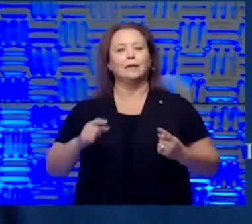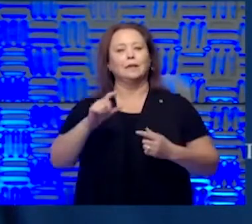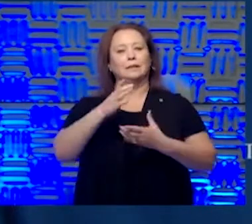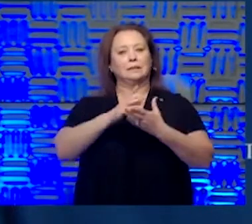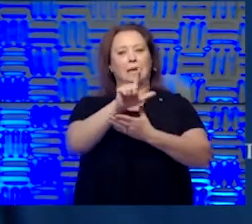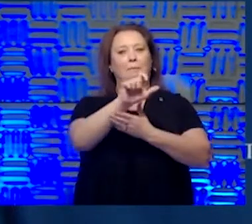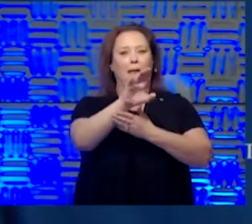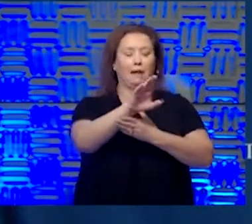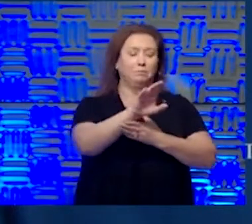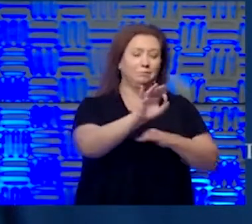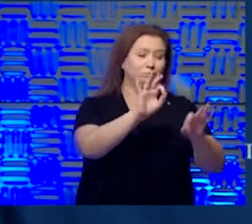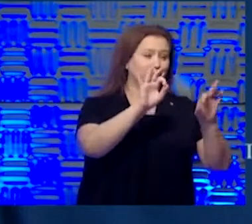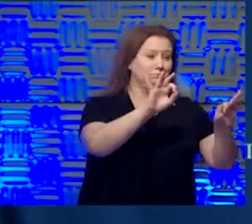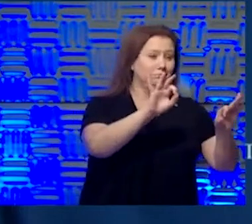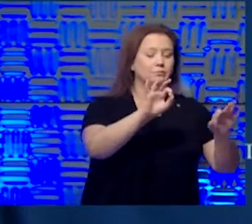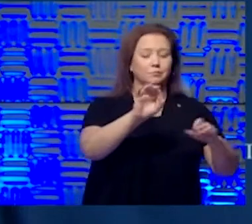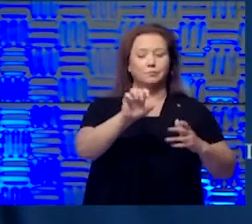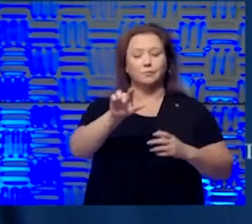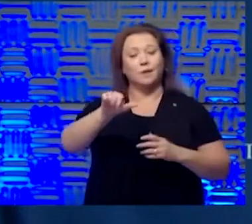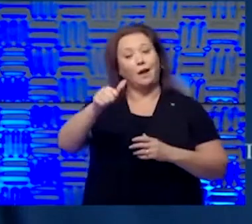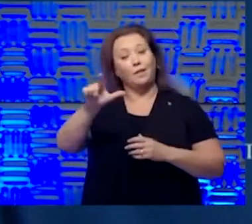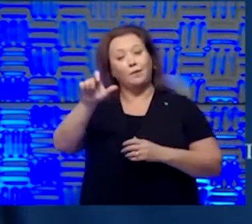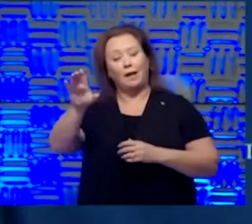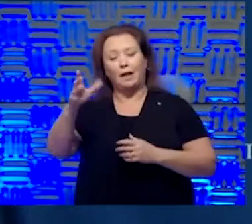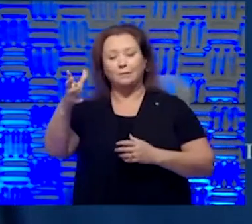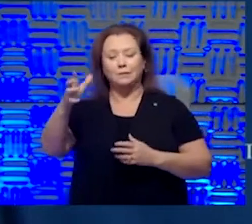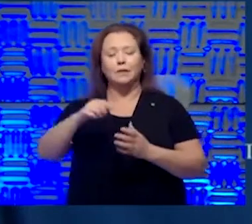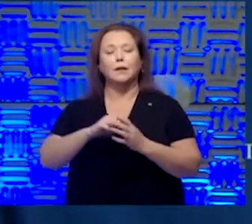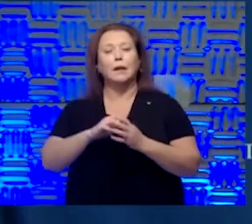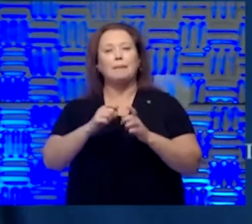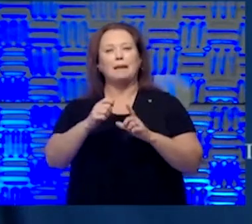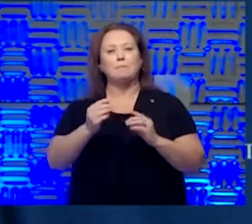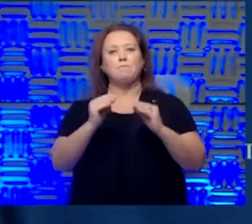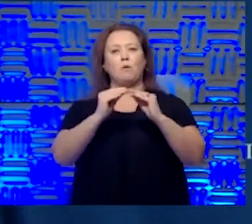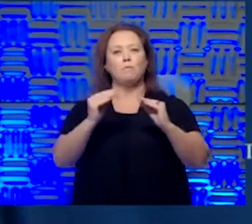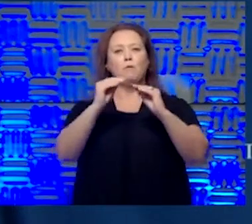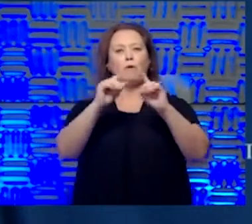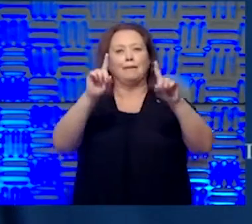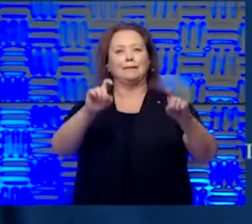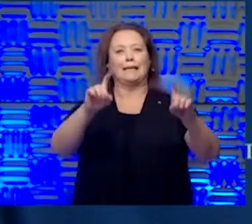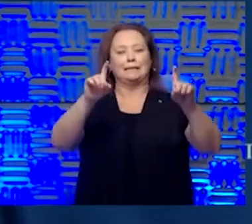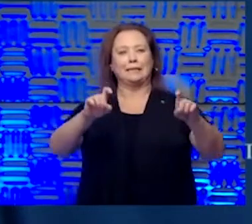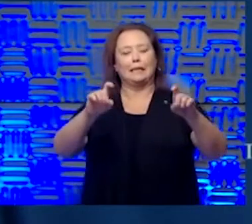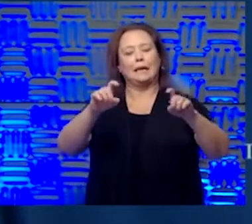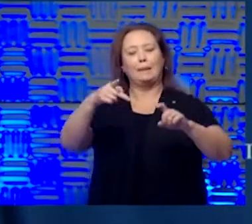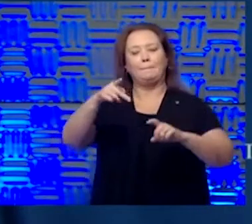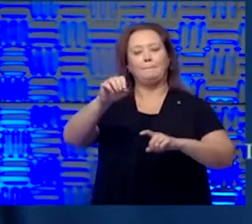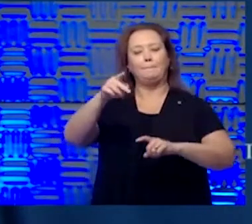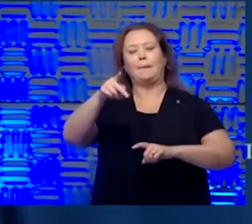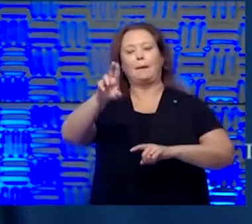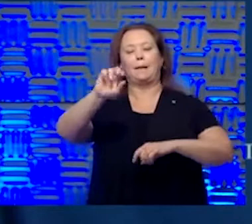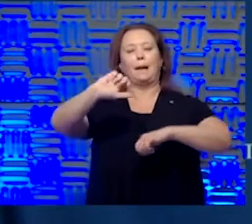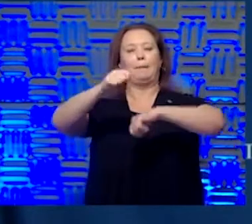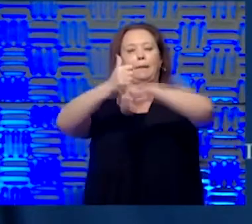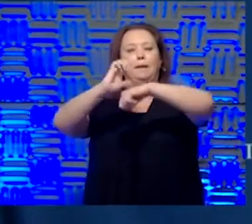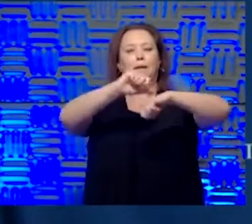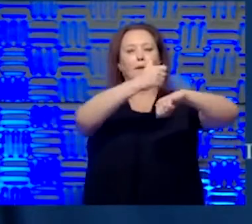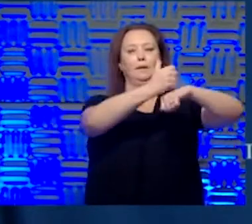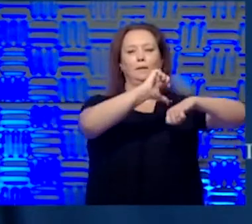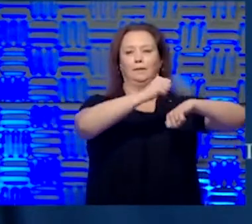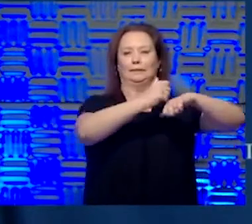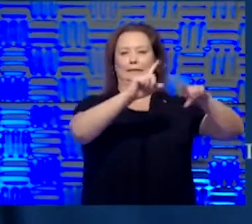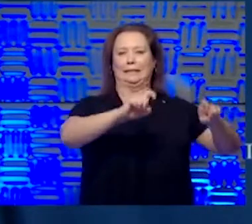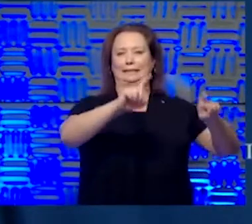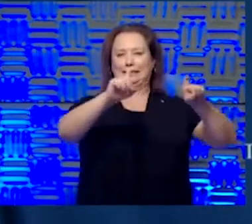doing better, and as testing has been expanded into lots of pop-up sites and so forth across the community, we've